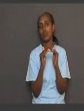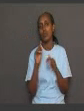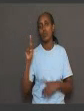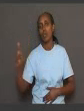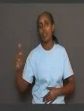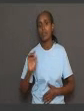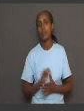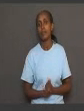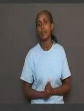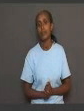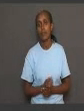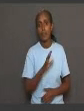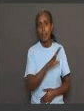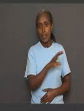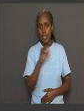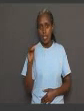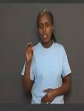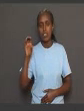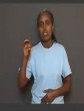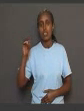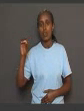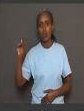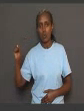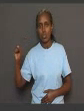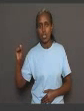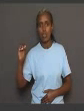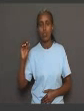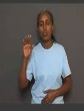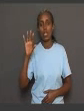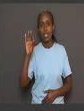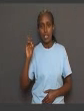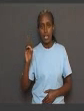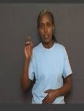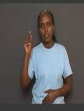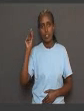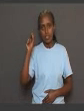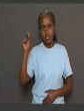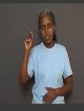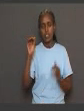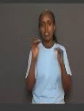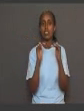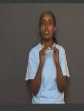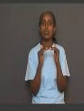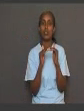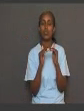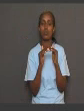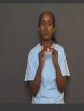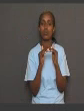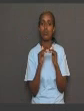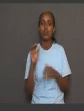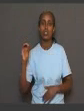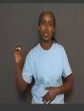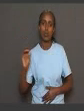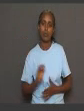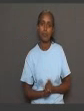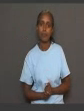1, and the cosine of 90 degrees is equal to